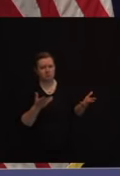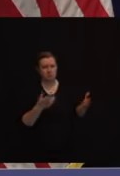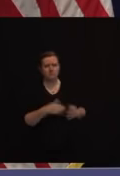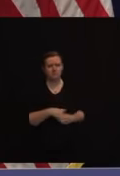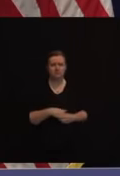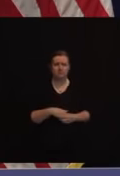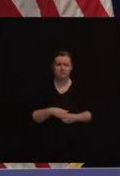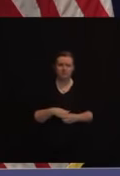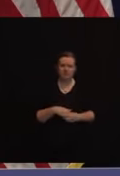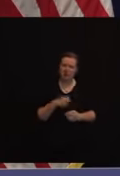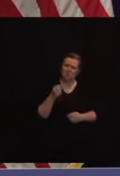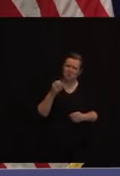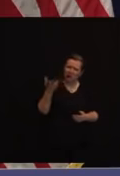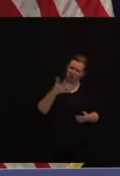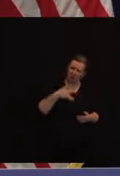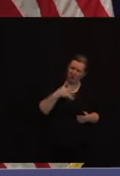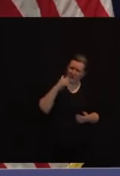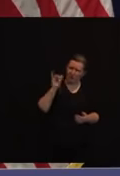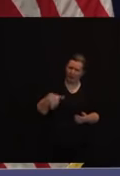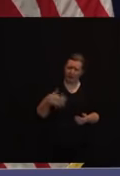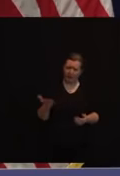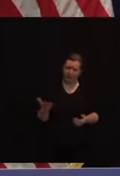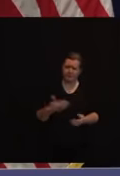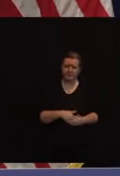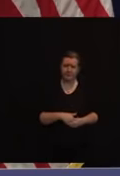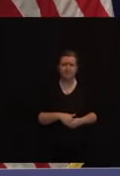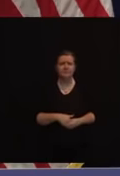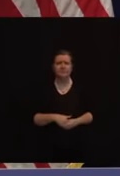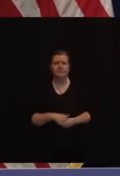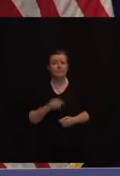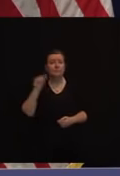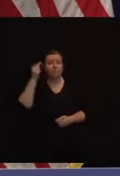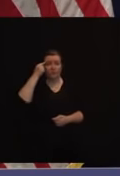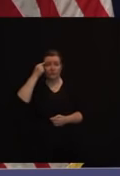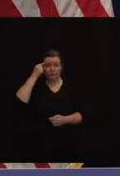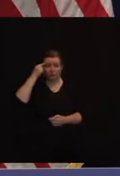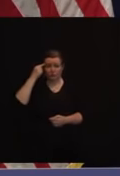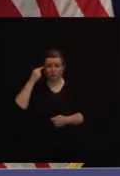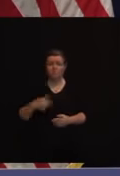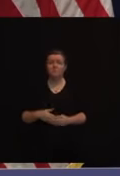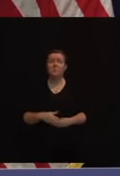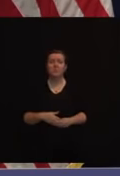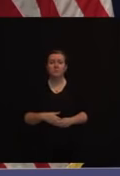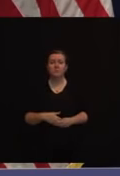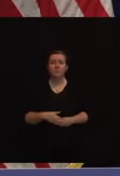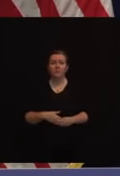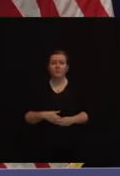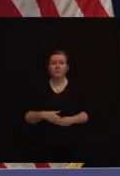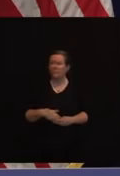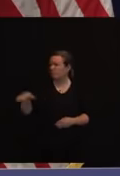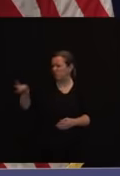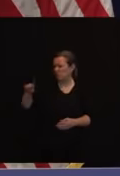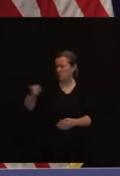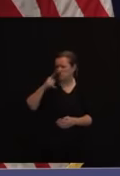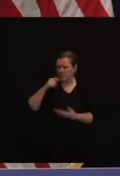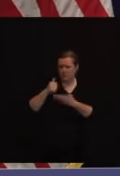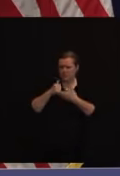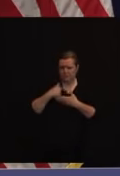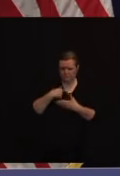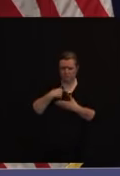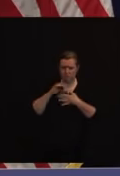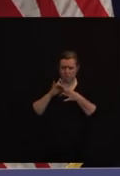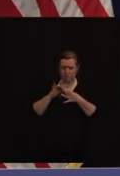all that transit. I'll give some quick thoughts on each, and then I'm going to ask Judy to come in behind me on nursing homes, and maybe